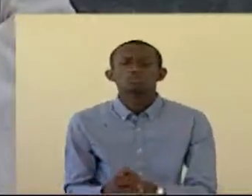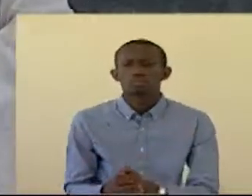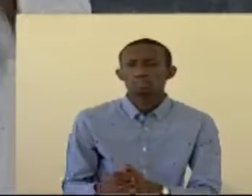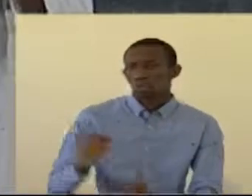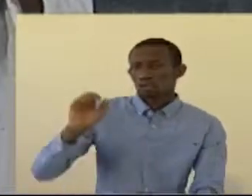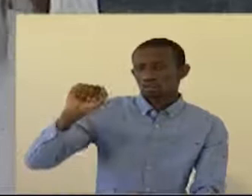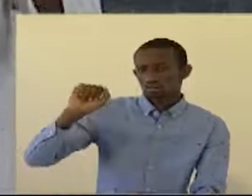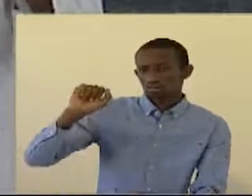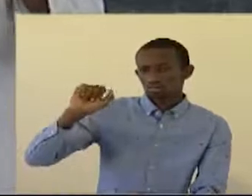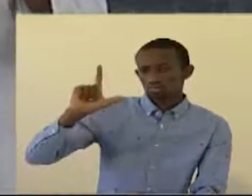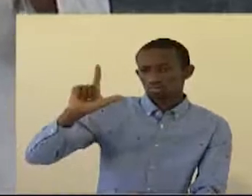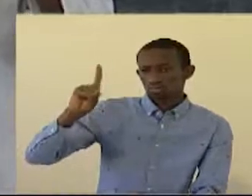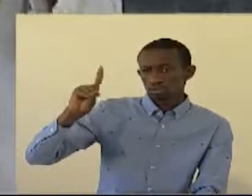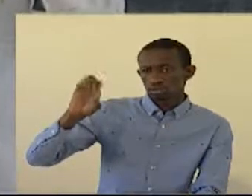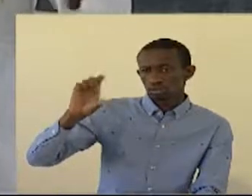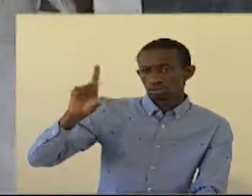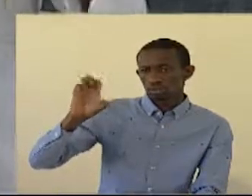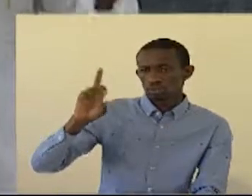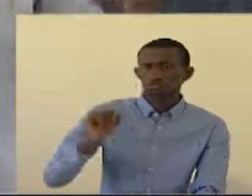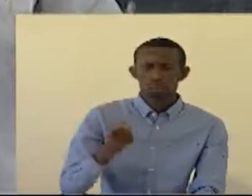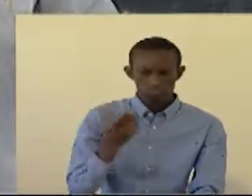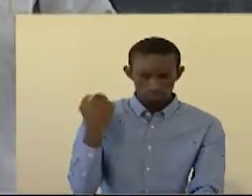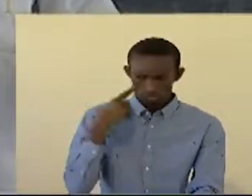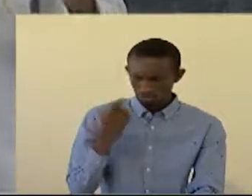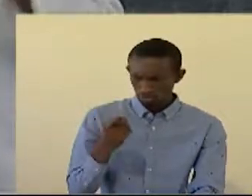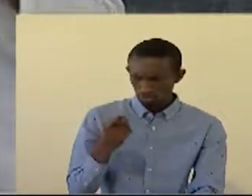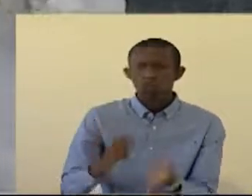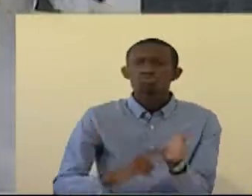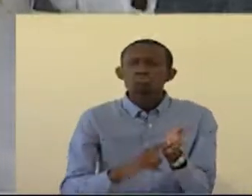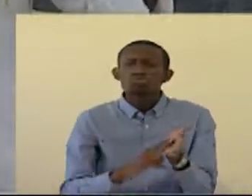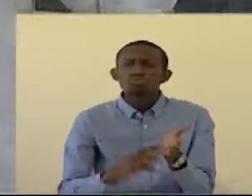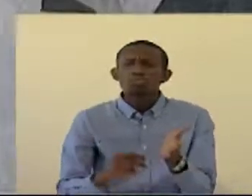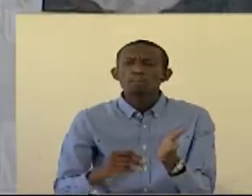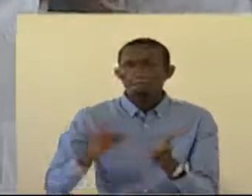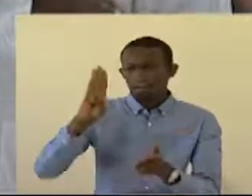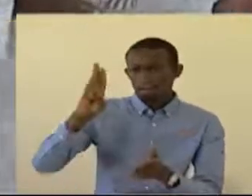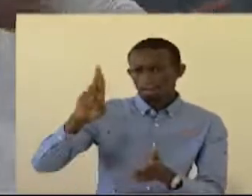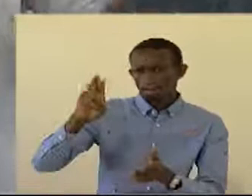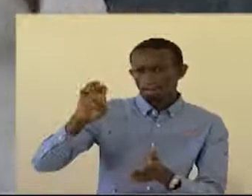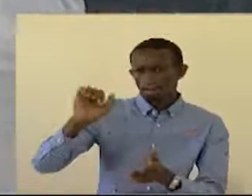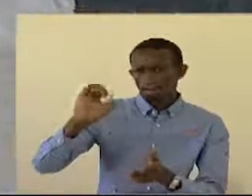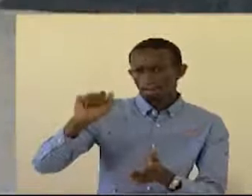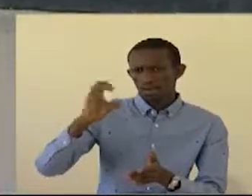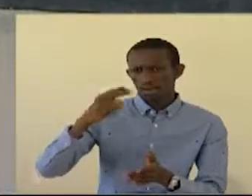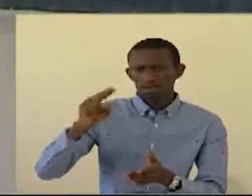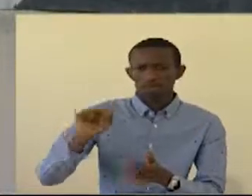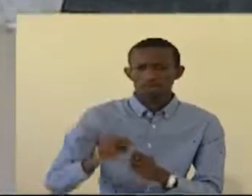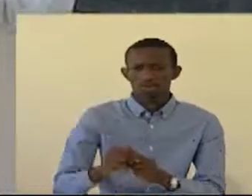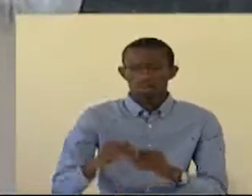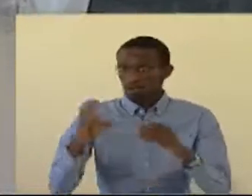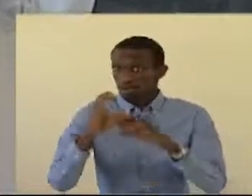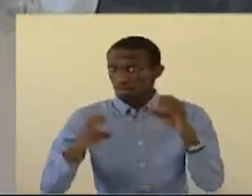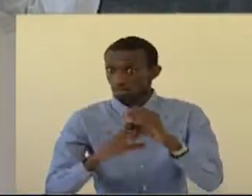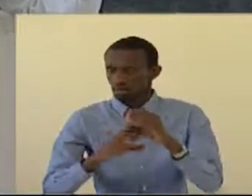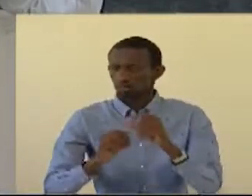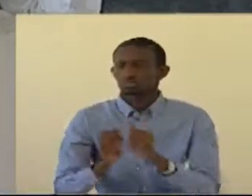and ketones. We have seen the use of Brady's reagent to distinguish carbonyl compounds from